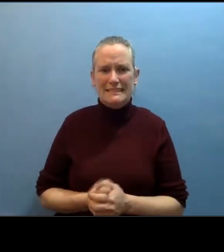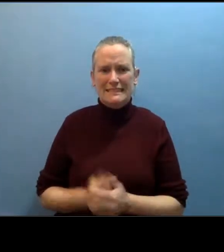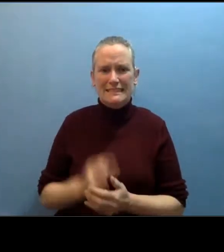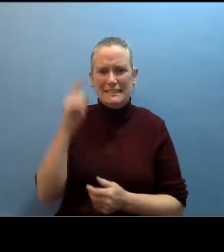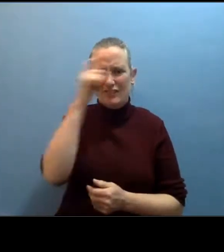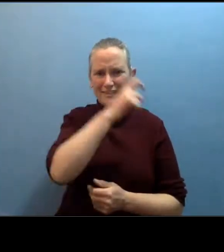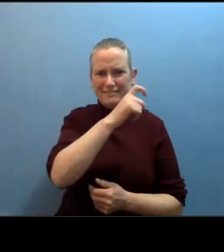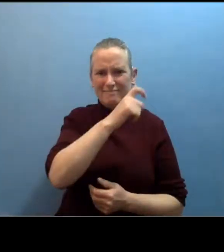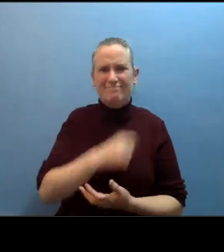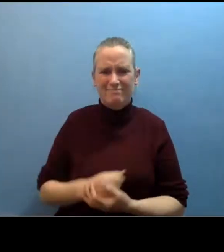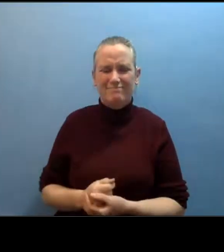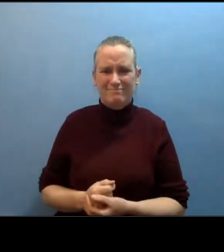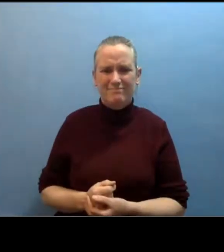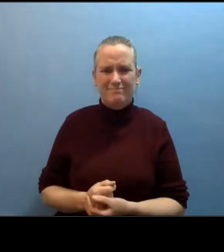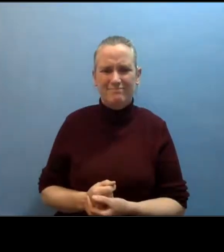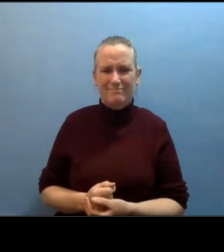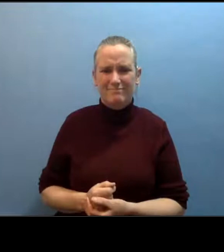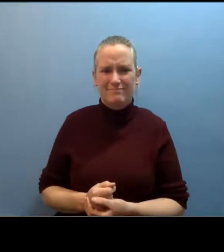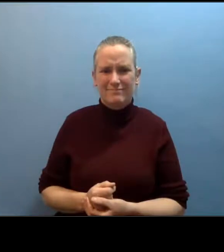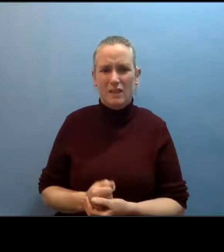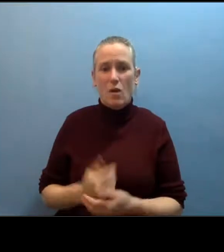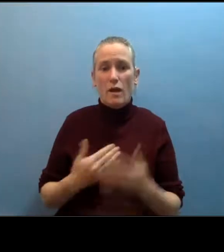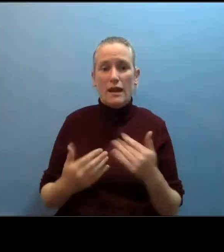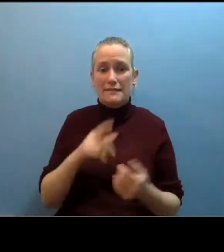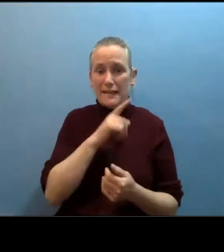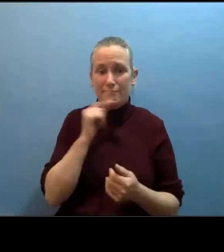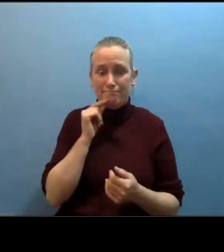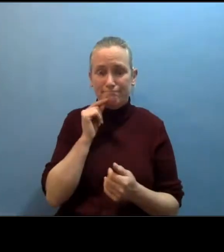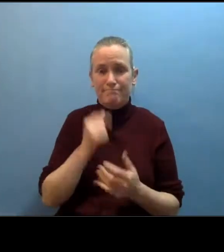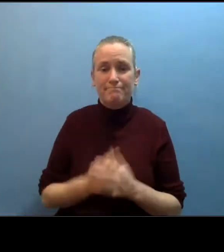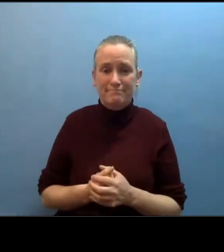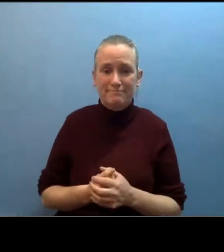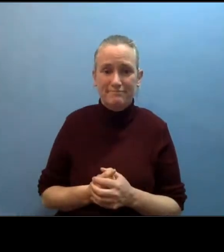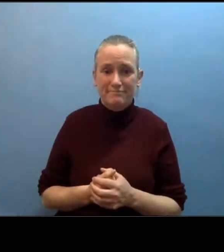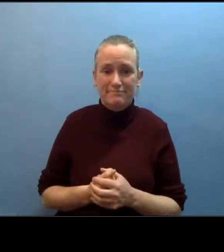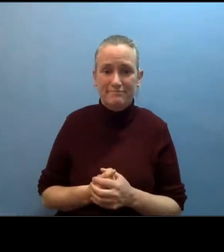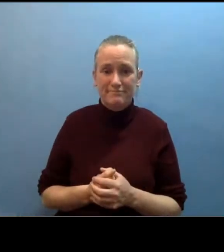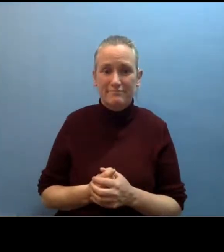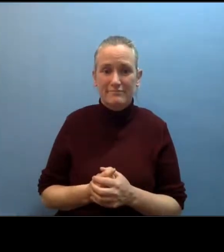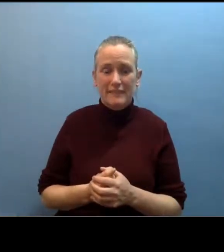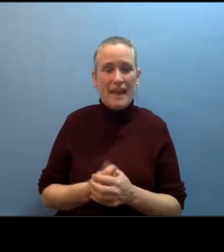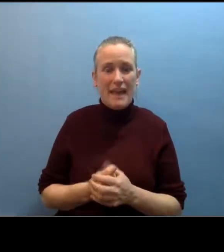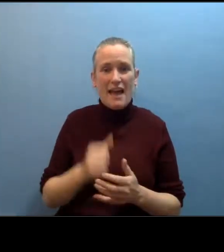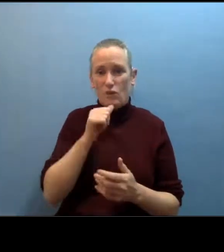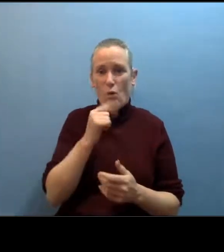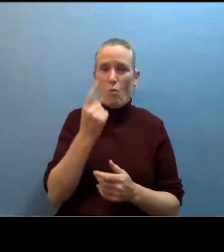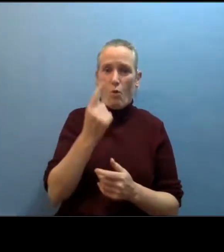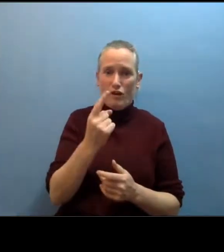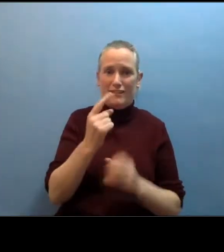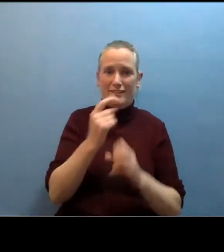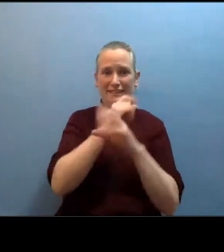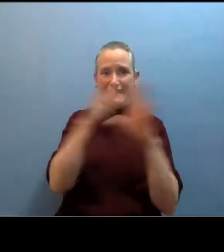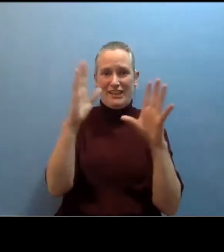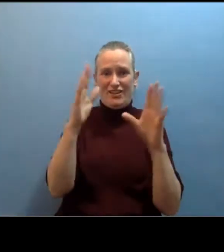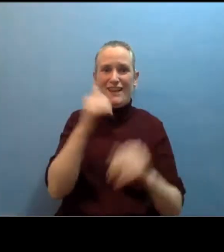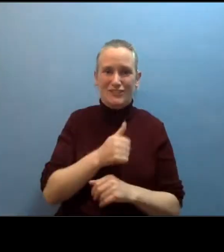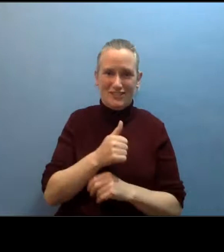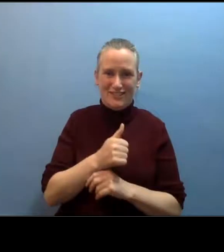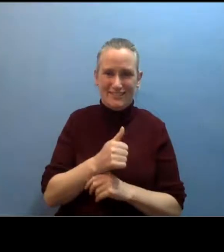situation. What I would say would be, unfortunately, there's no clear-cut answer to it, but I would say to open